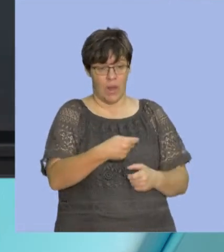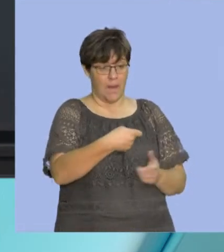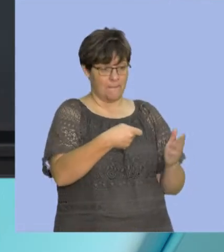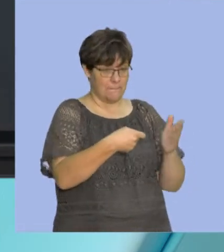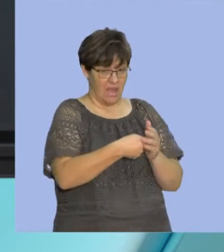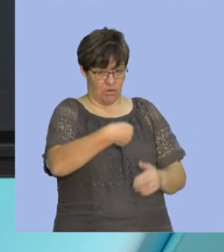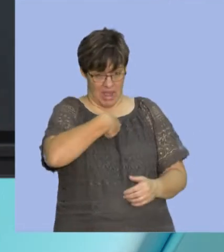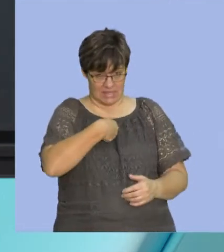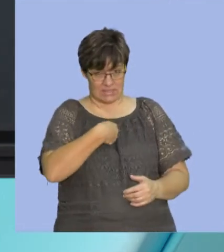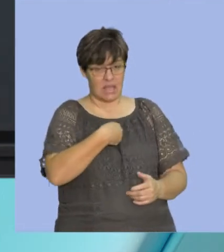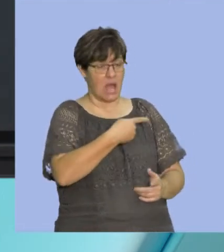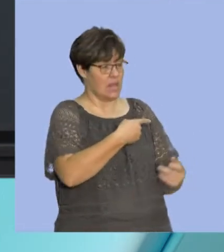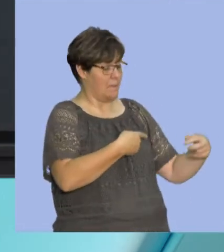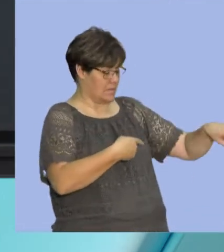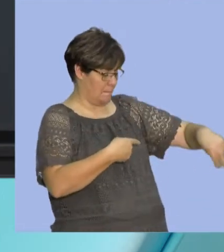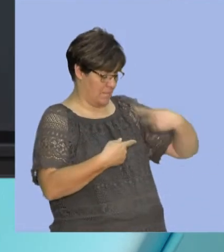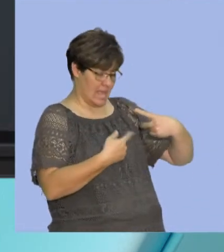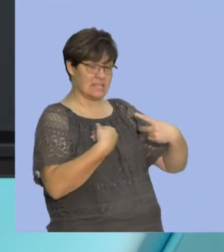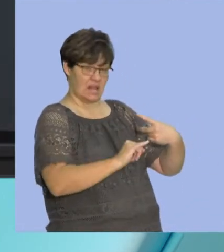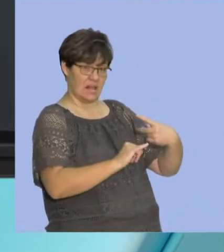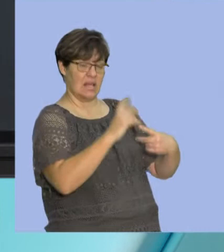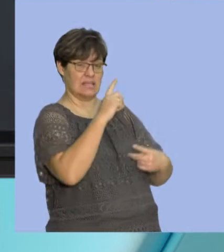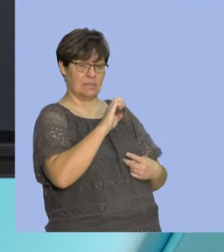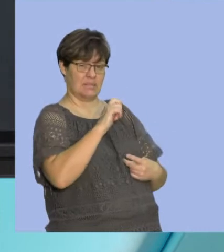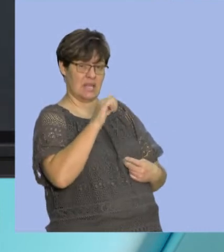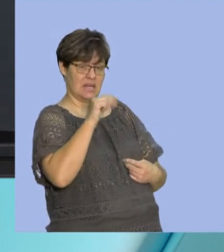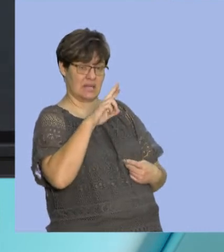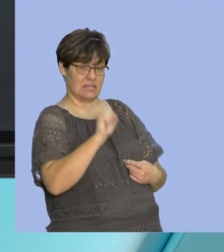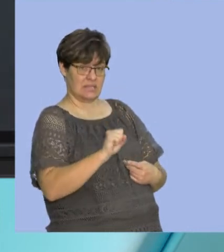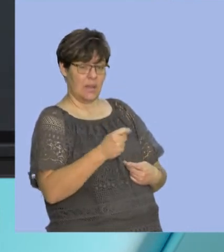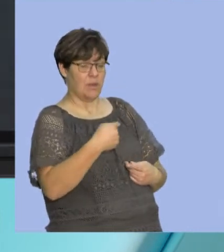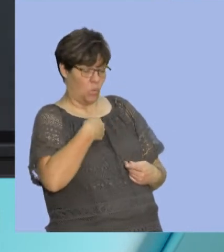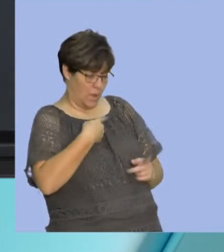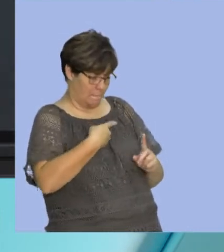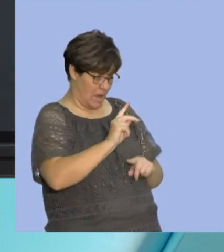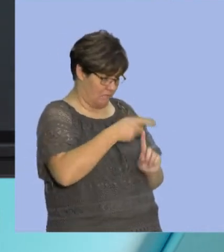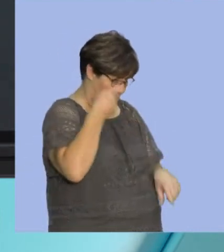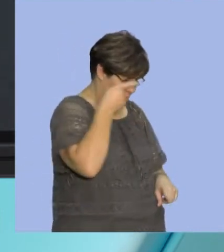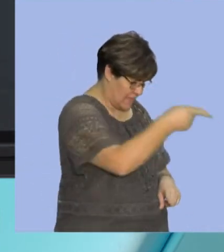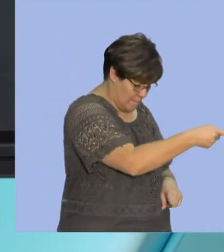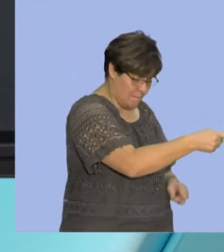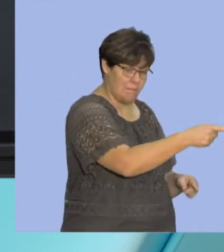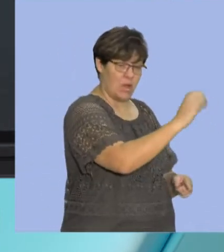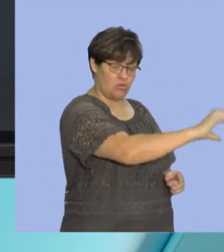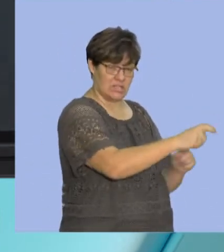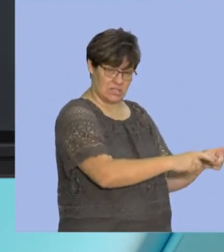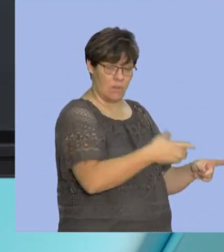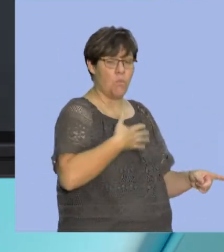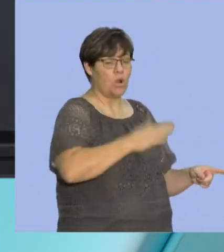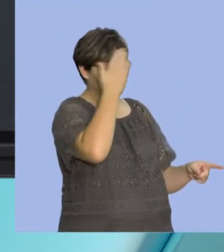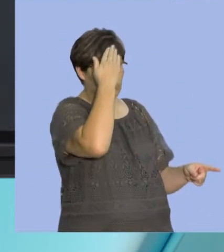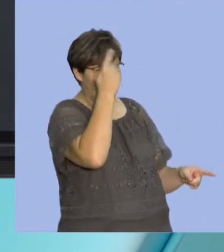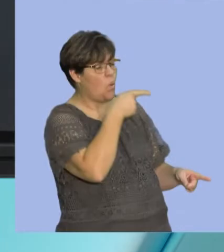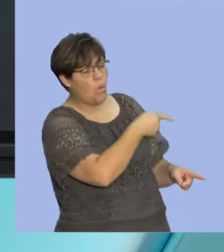from us on credit. Those are our debtors. But when we buying on credit, we want to know how much are